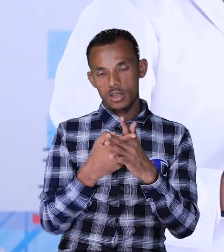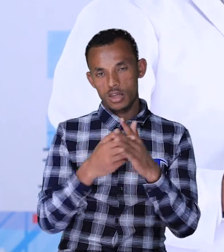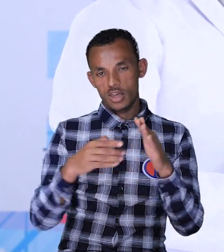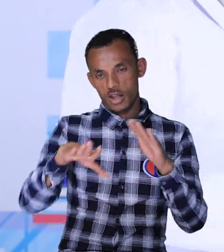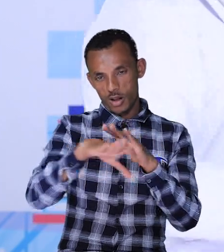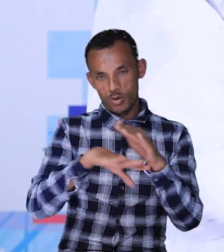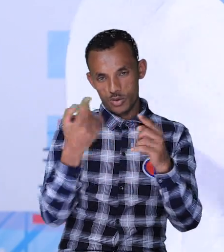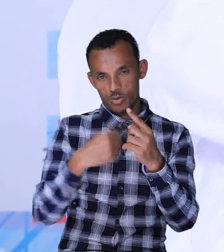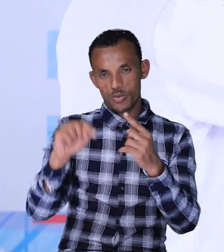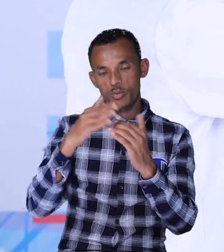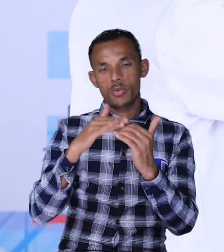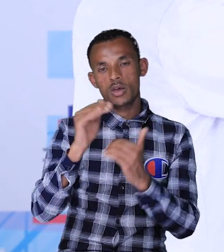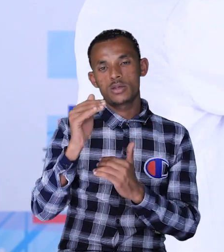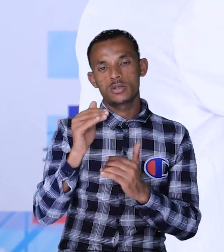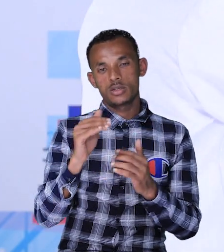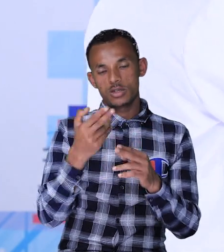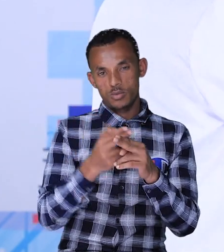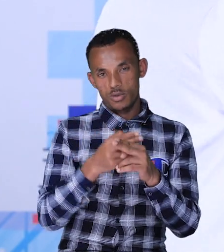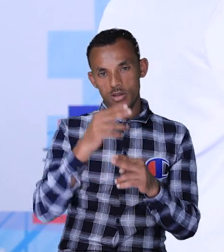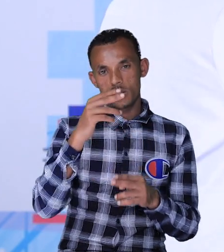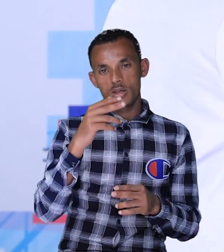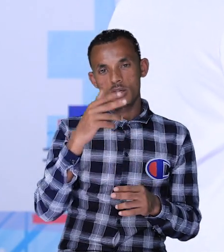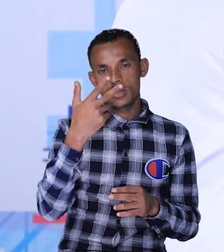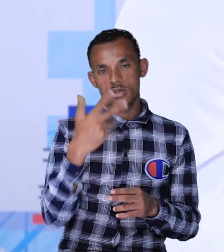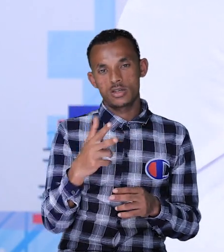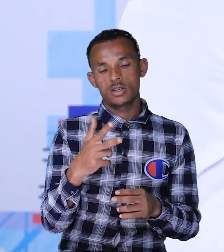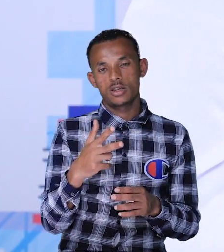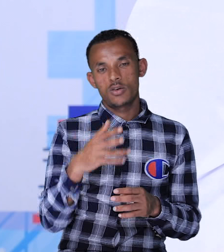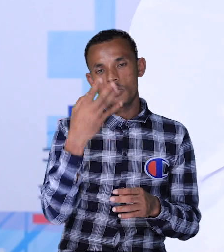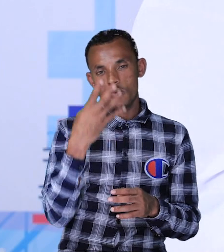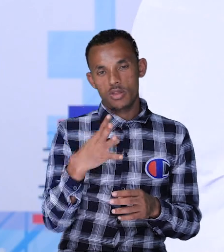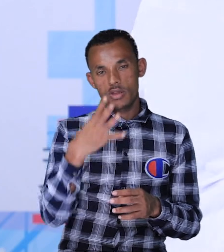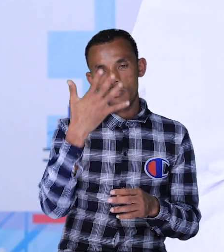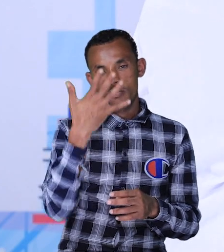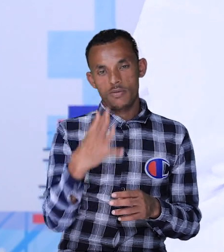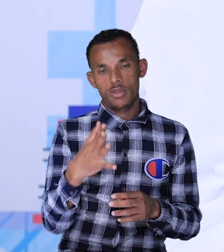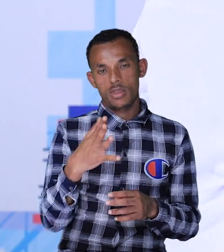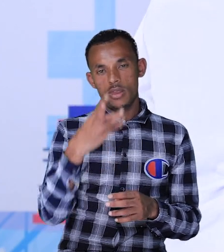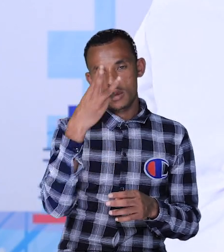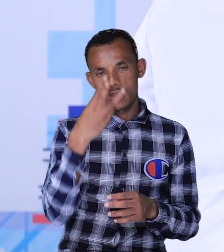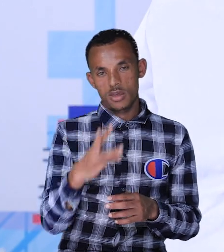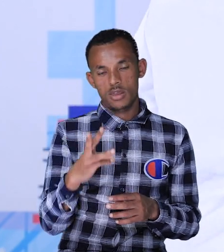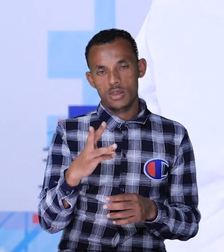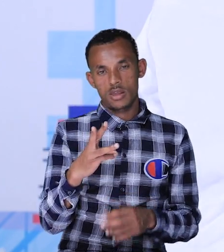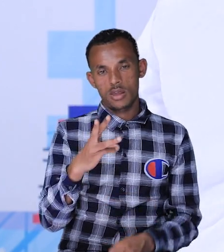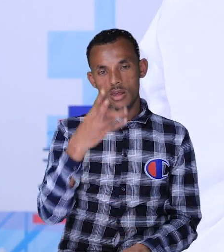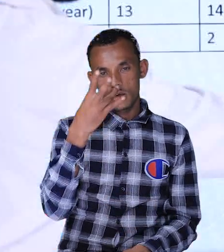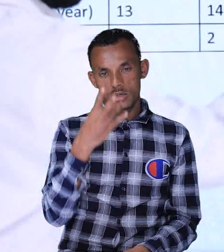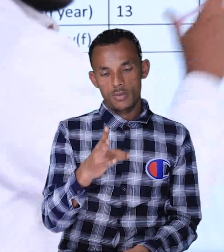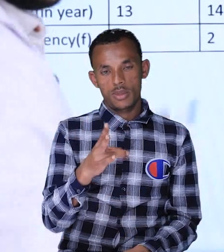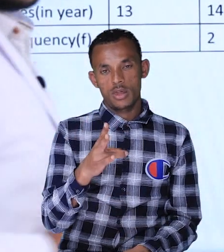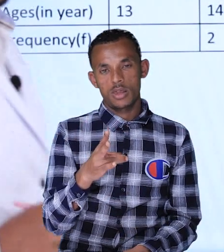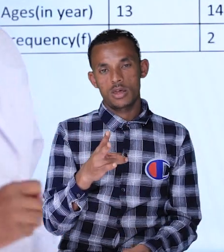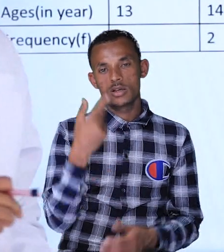to the biggest. The smallest edge is 13 here, next to that 14, 15, 16, 17.